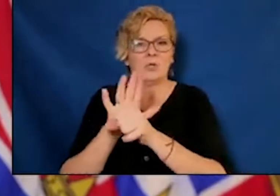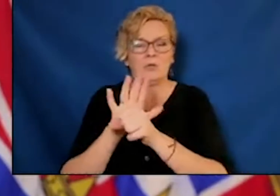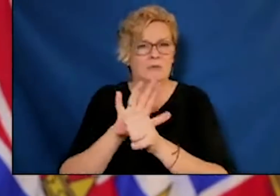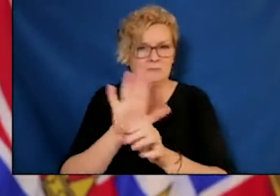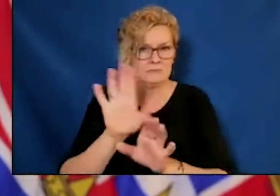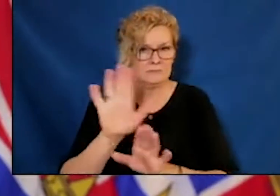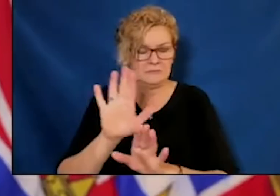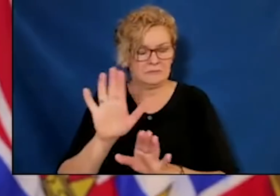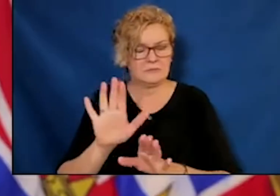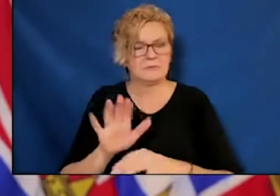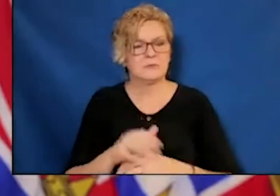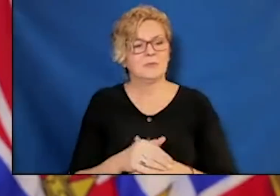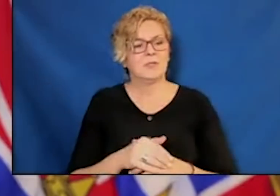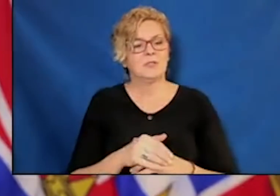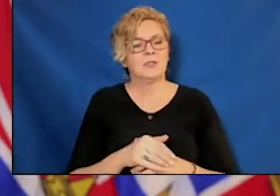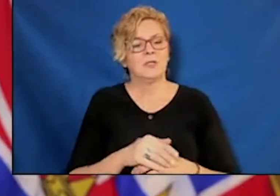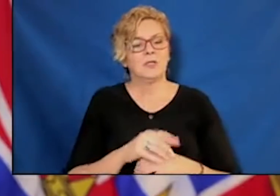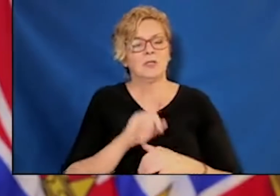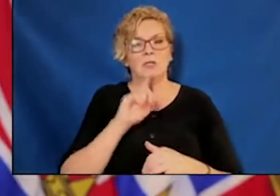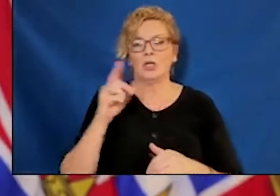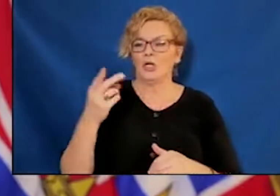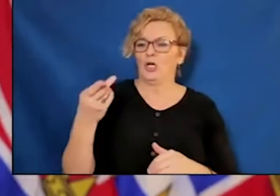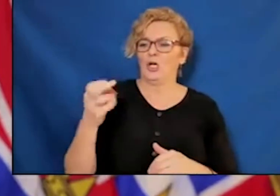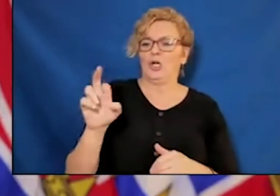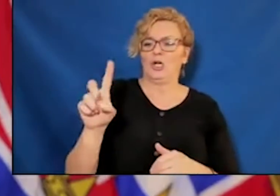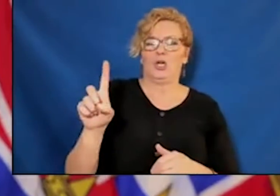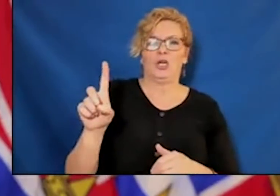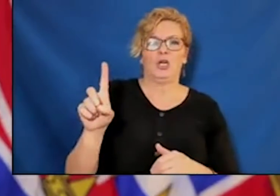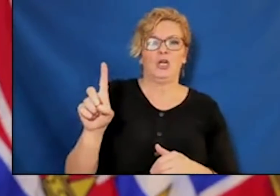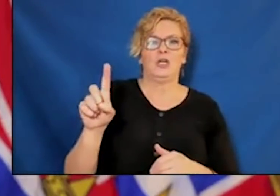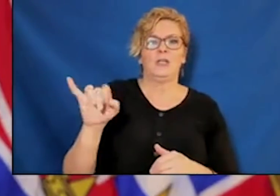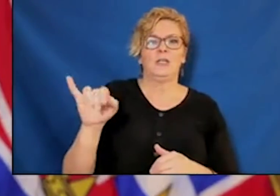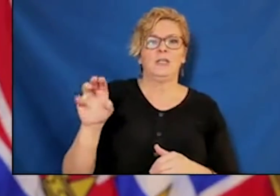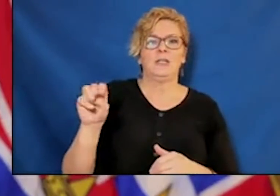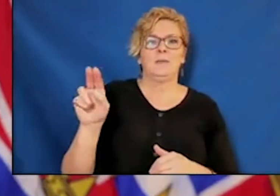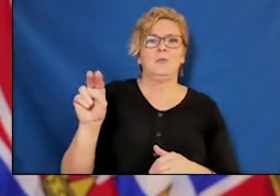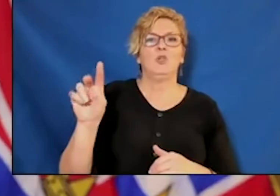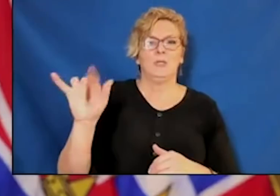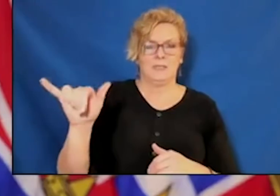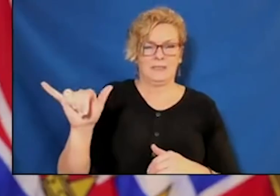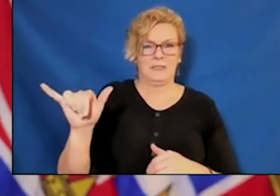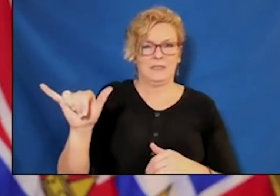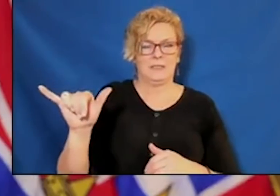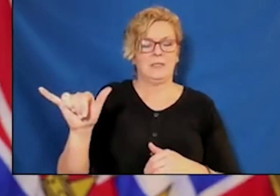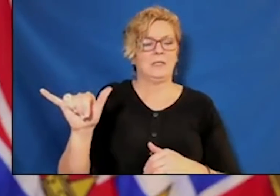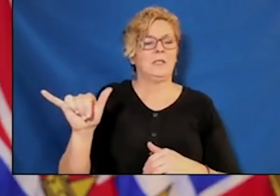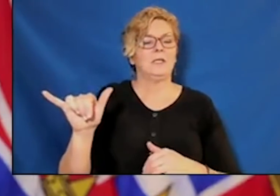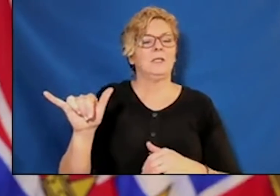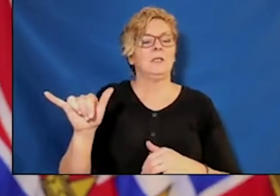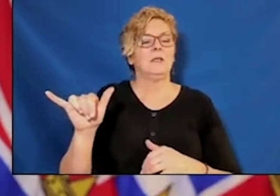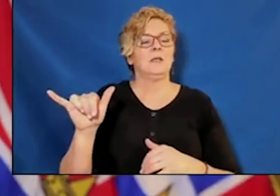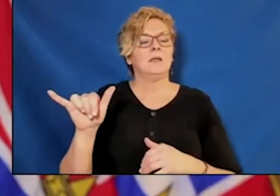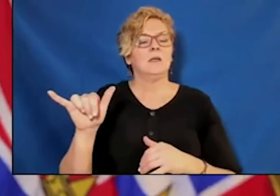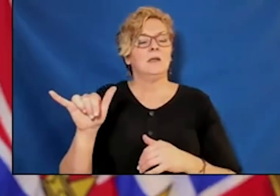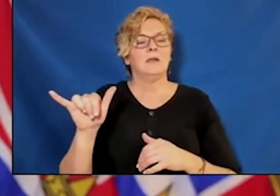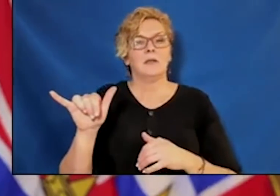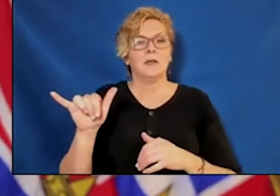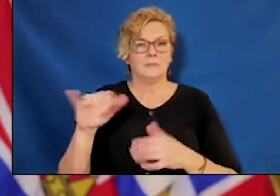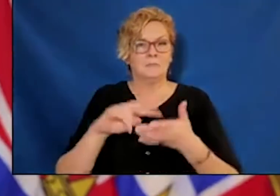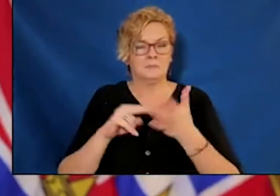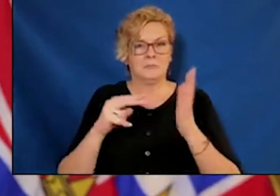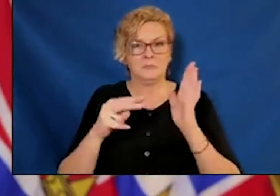the concept of herd immunity is based on our reproductive number, and if we look at measles, which is the most infectious virus that we have